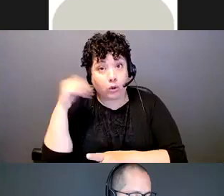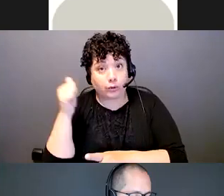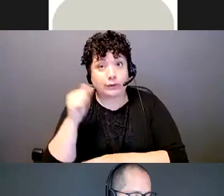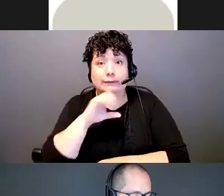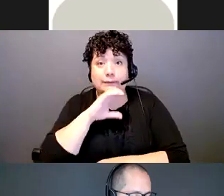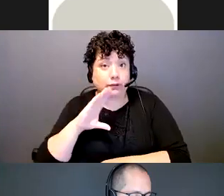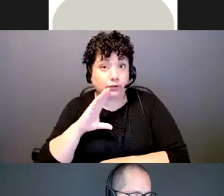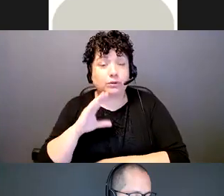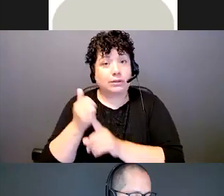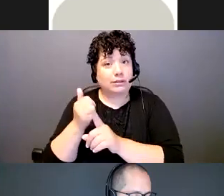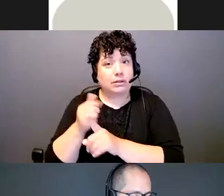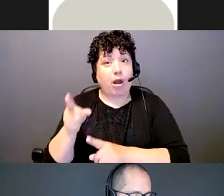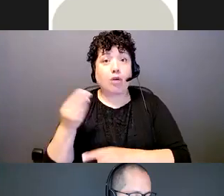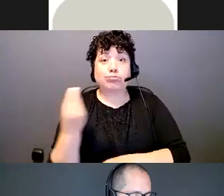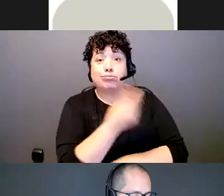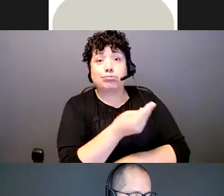their debit cards or PINs.